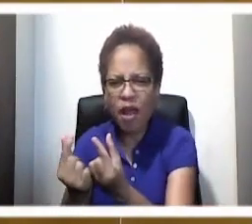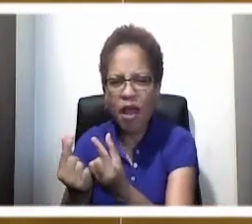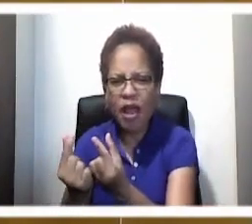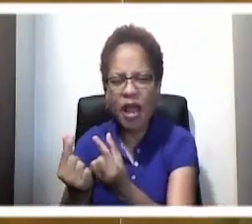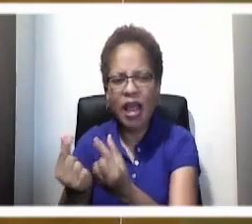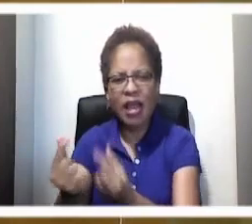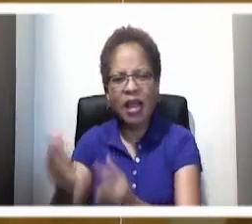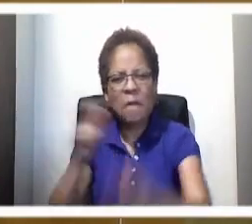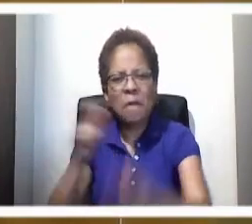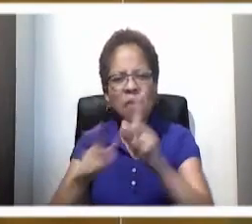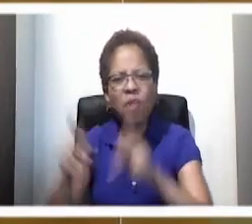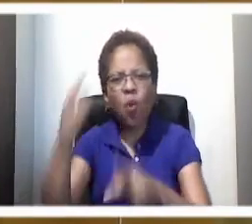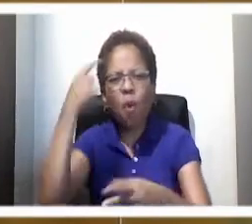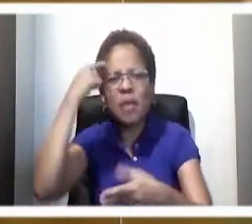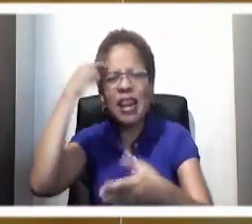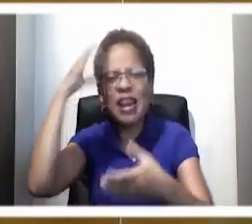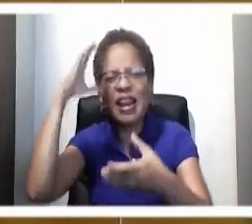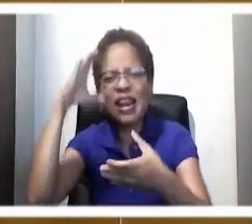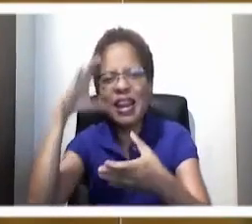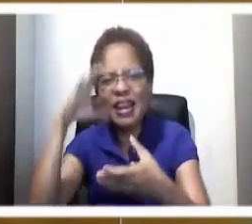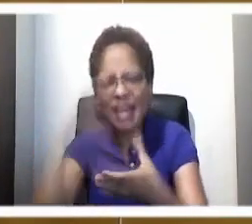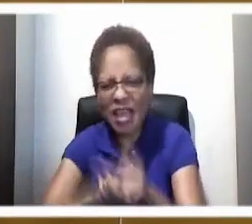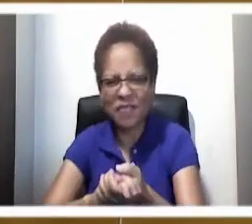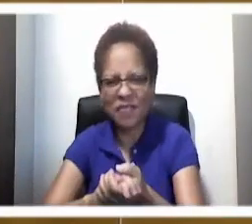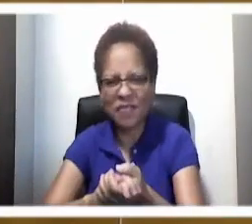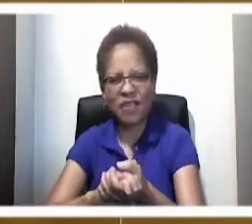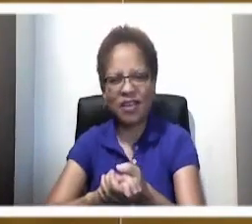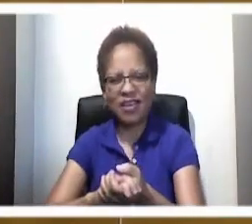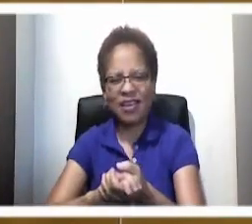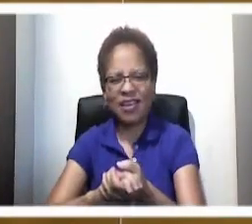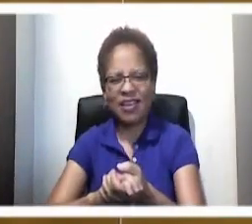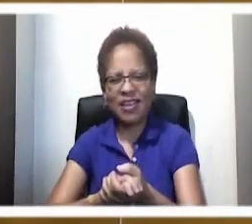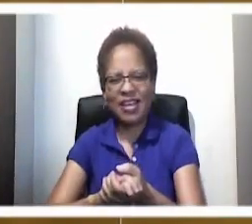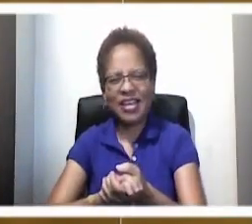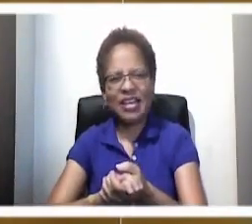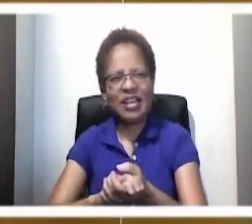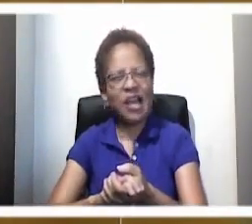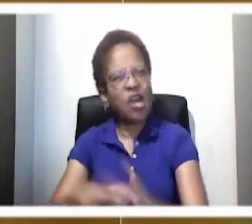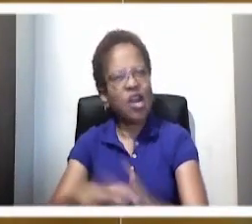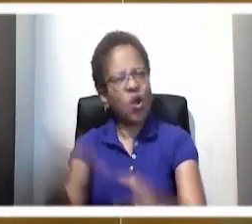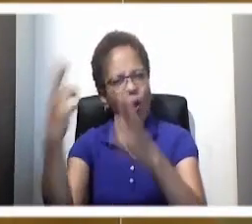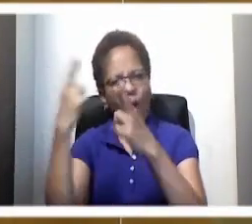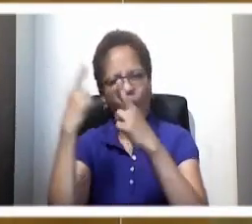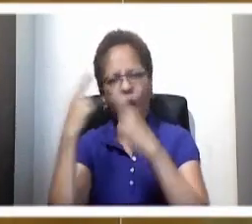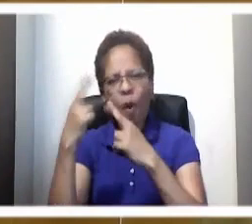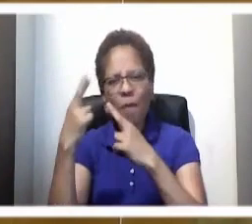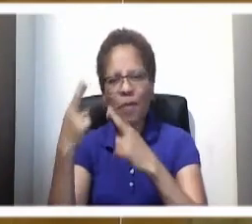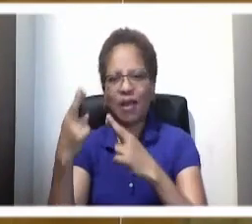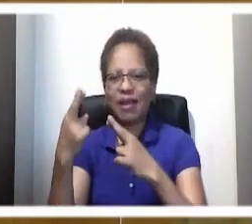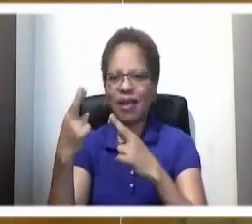in exile is not the final chapter. It's not the end.